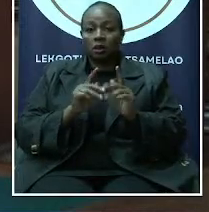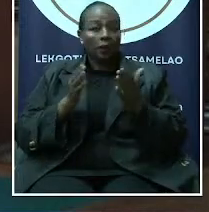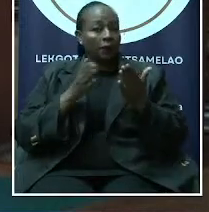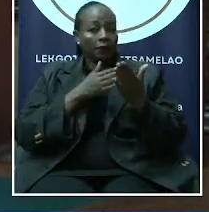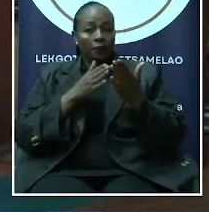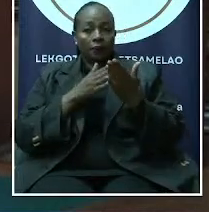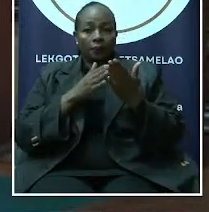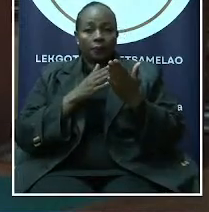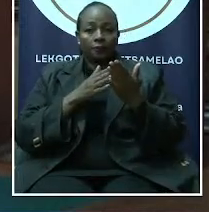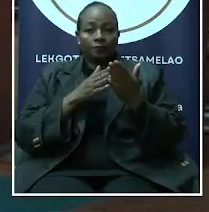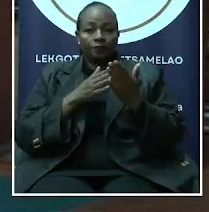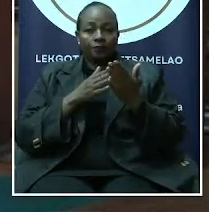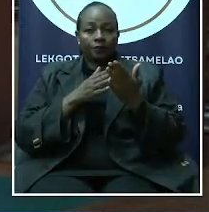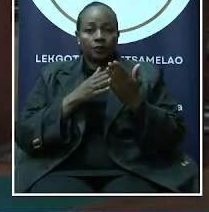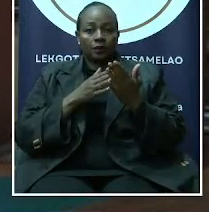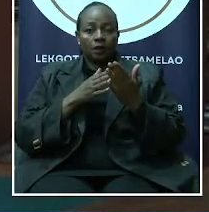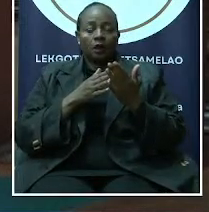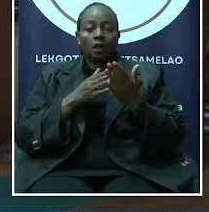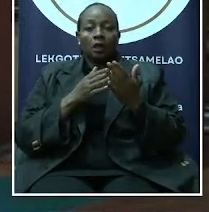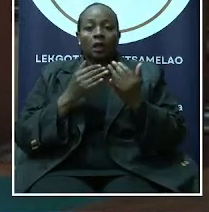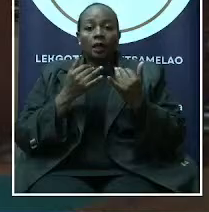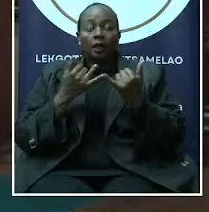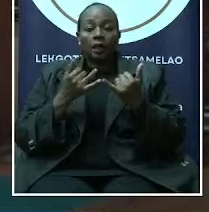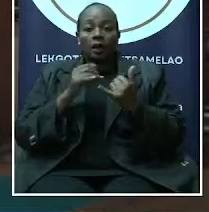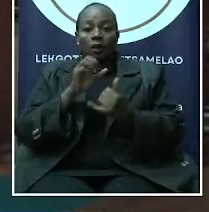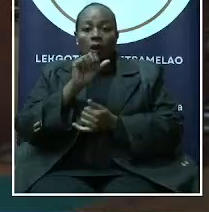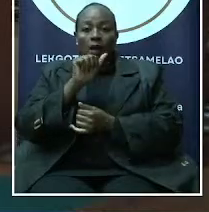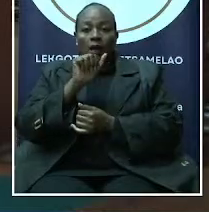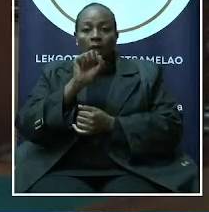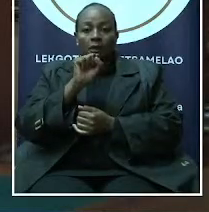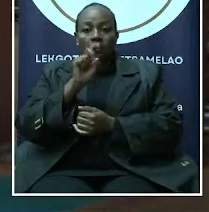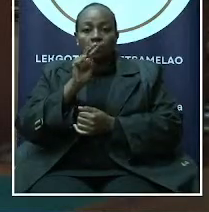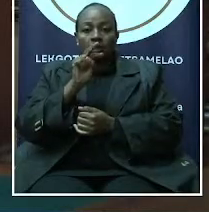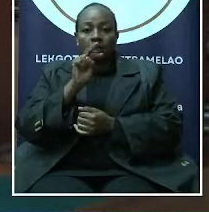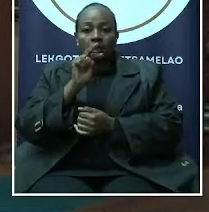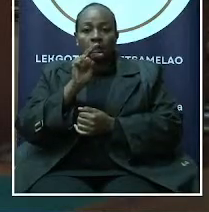him to introduce the topic that we're going to be talking about today. Thank you.